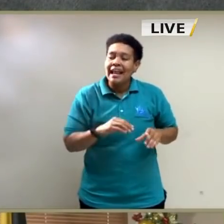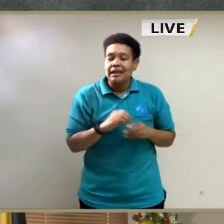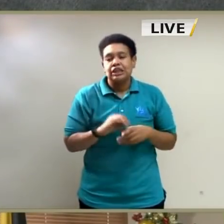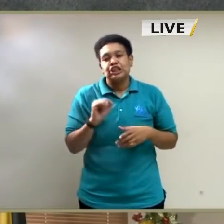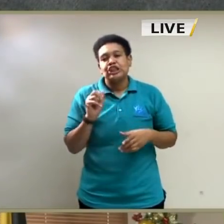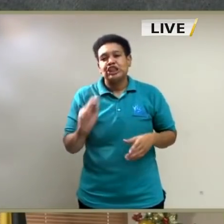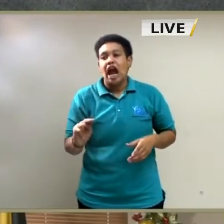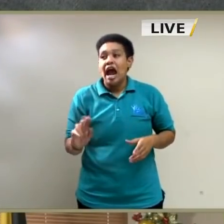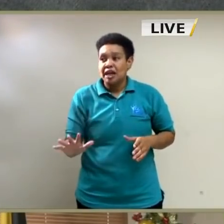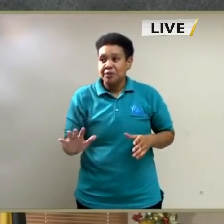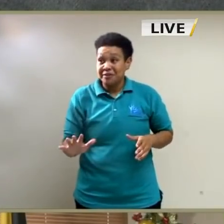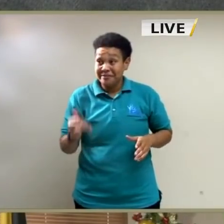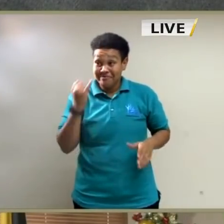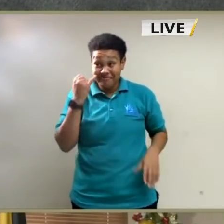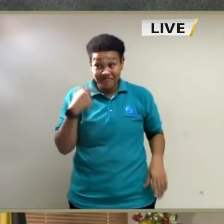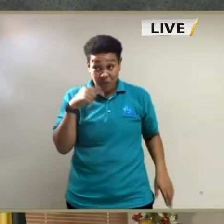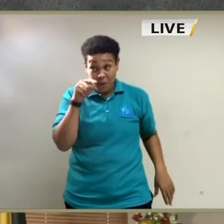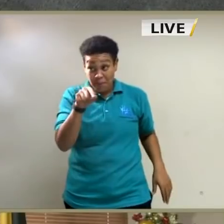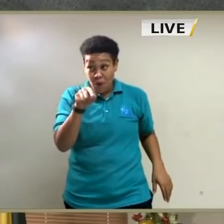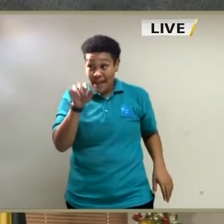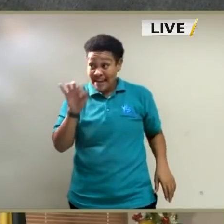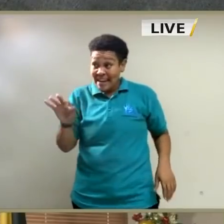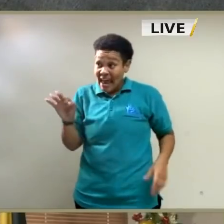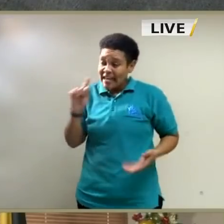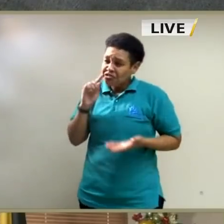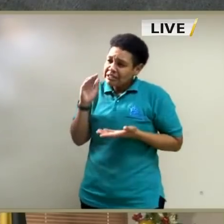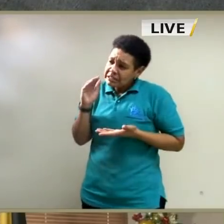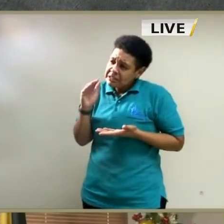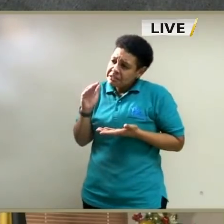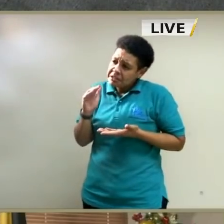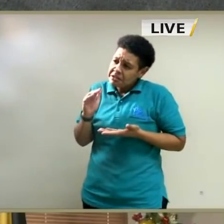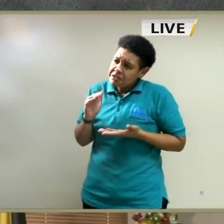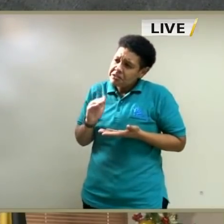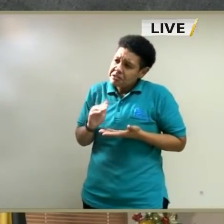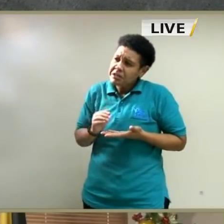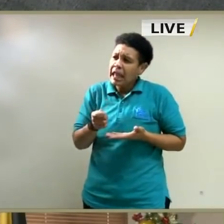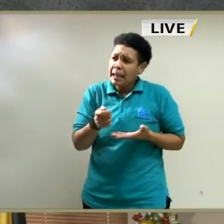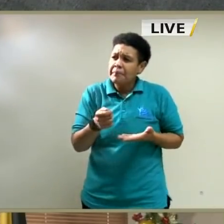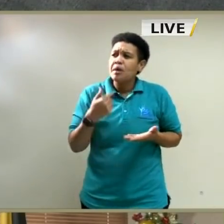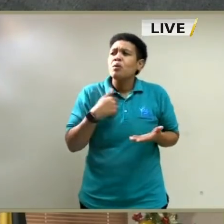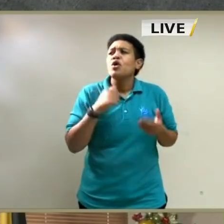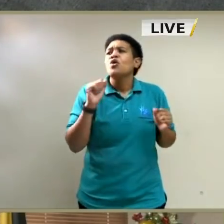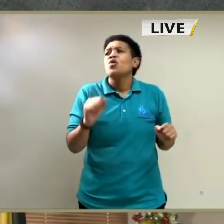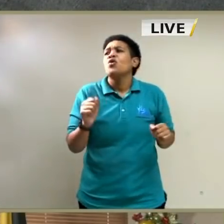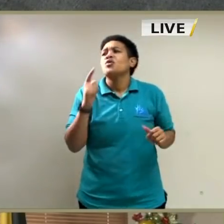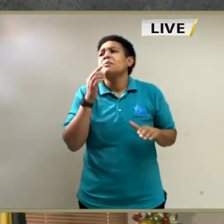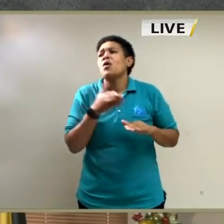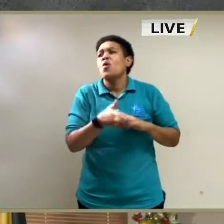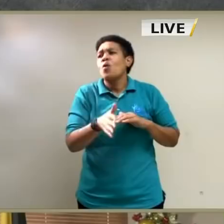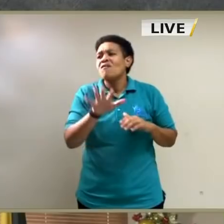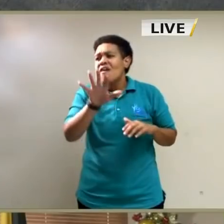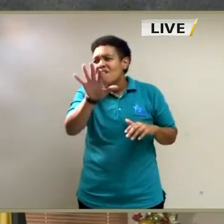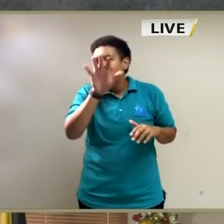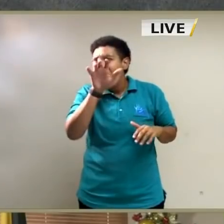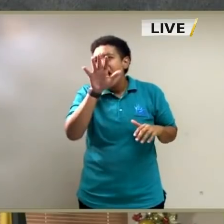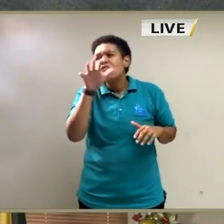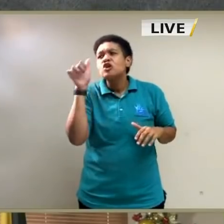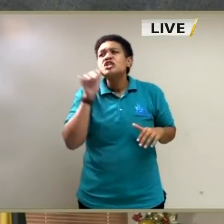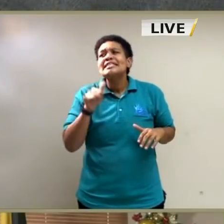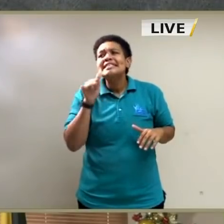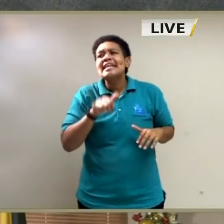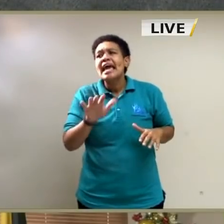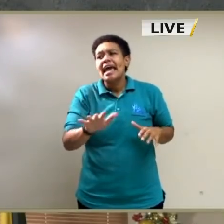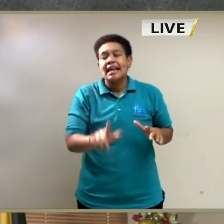And if we are at 0.9 now, decreasing a little bit, then we could be just over 500 per day